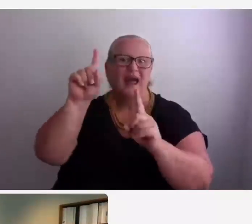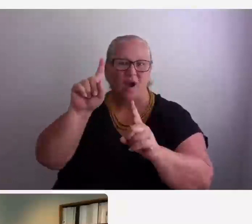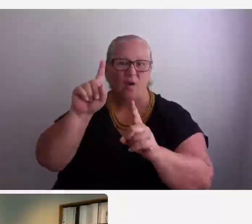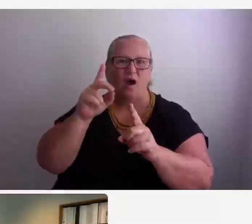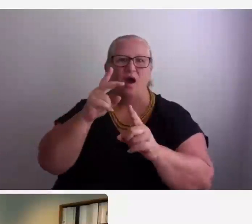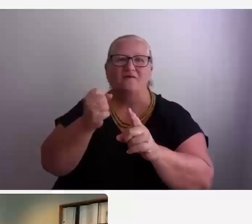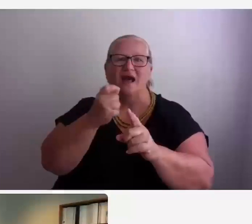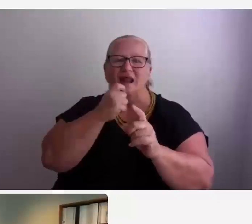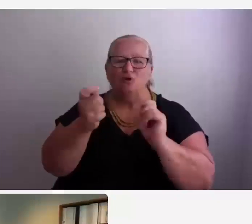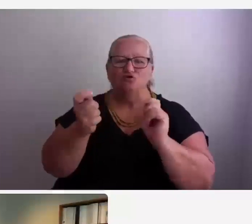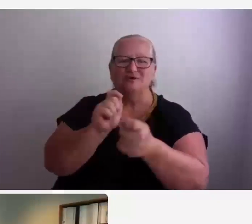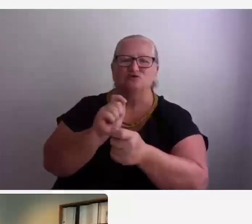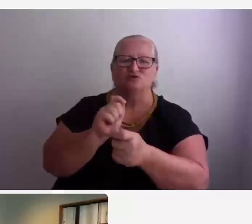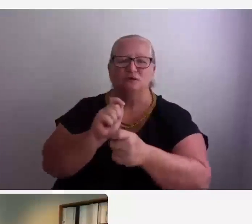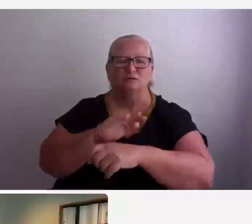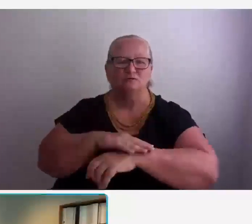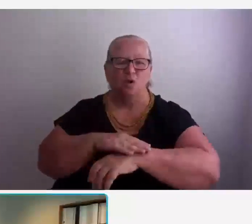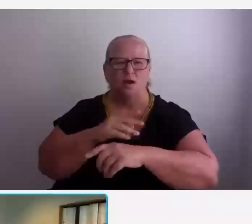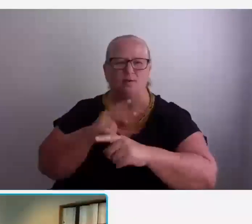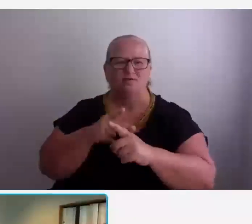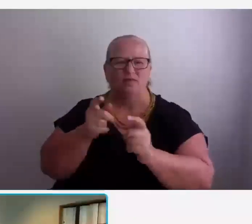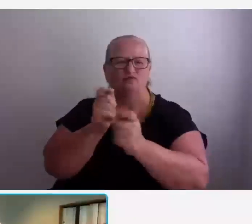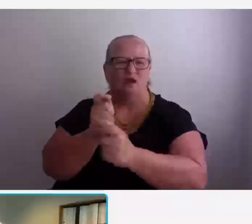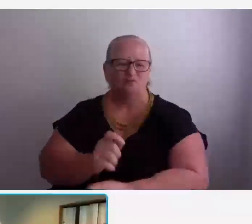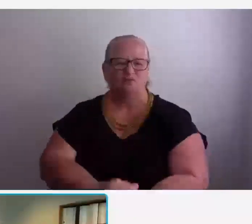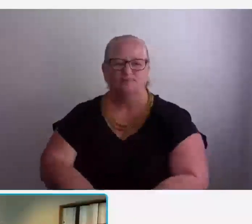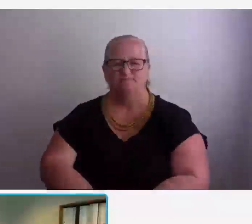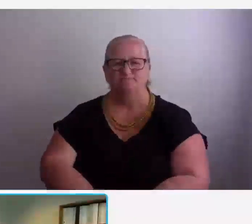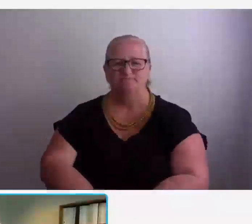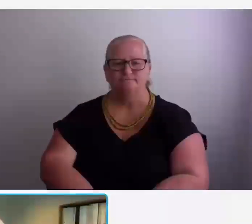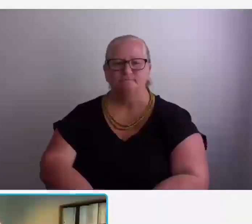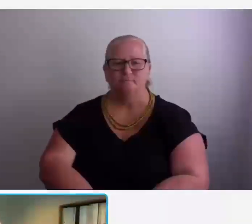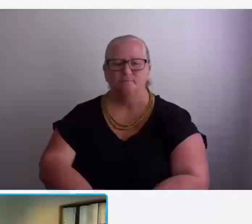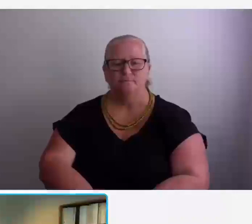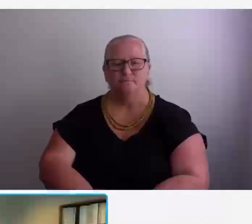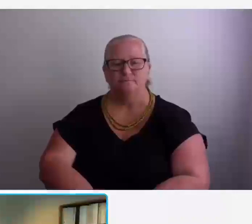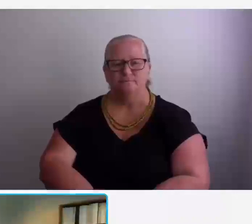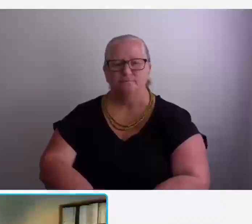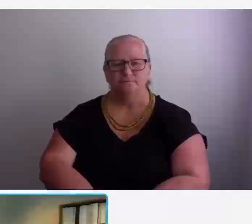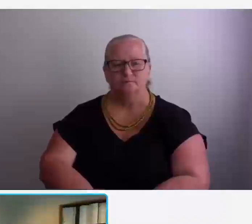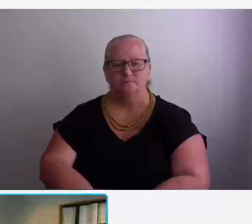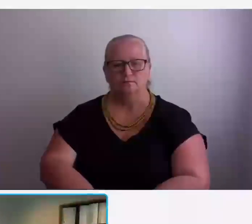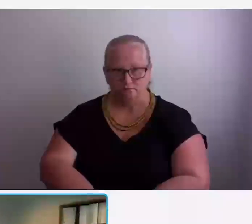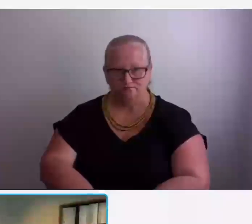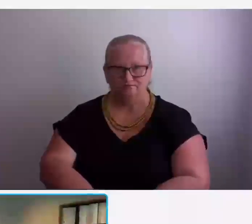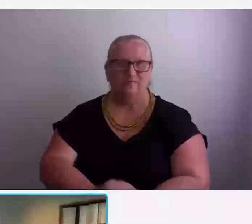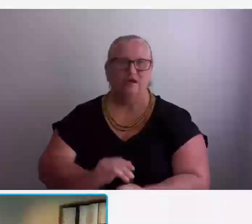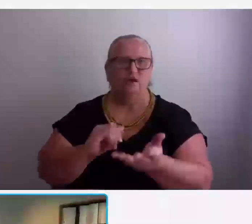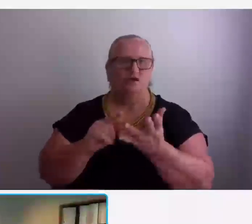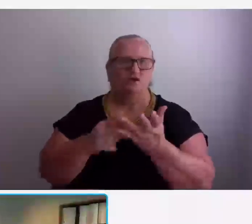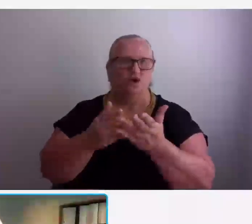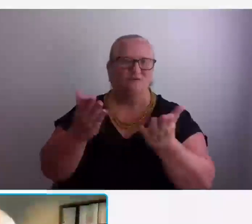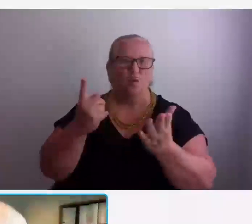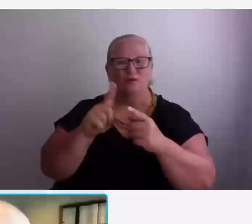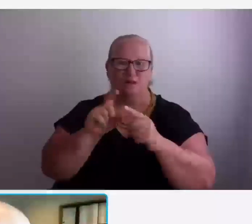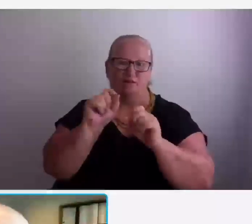transition period for those types of adjustments. Okay, thanks very much. All right, so everybody who's still submitting questions, thank you